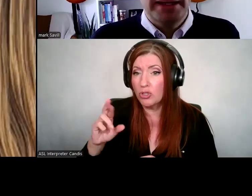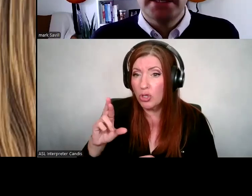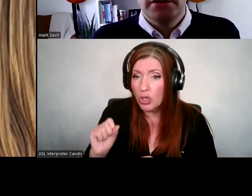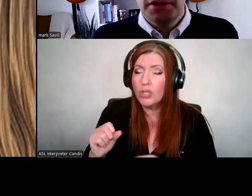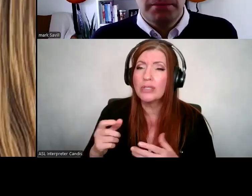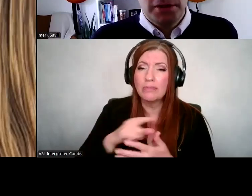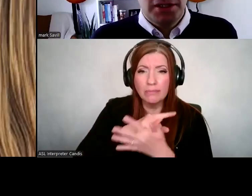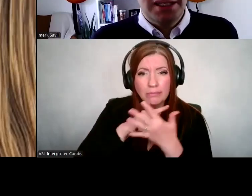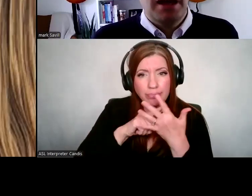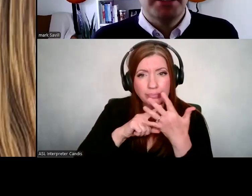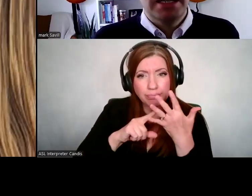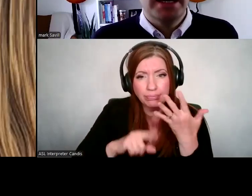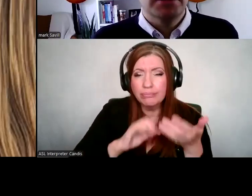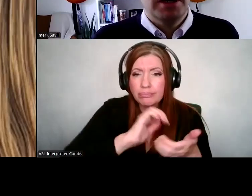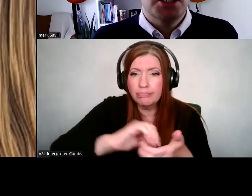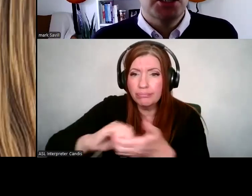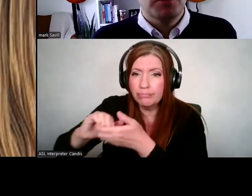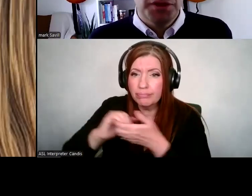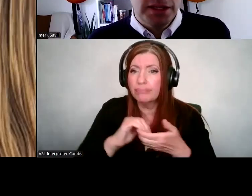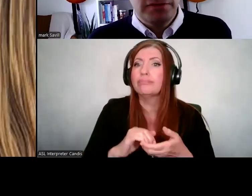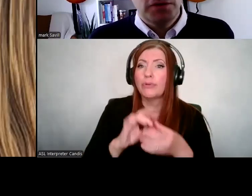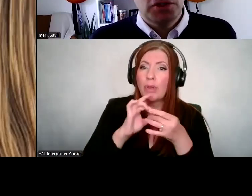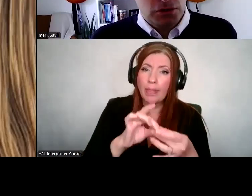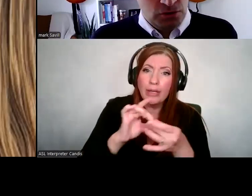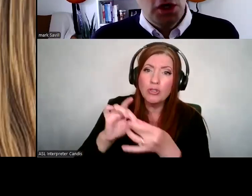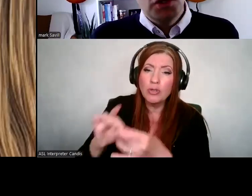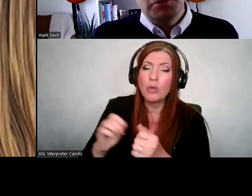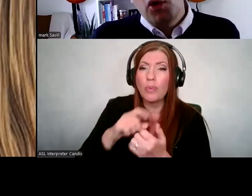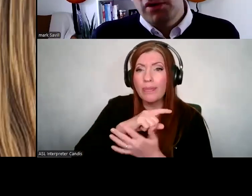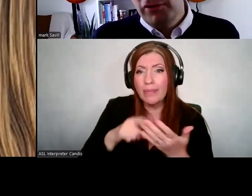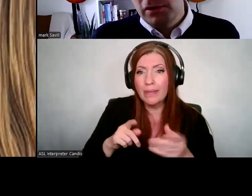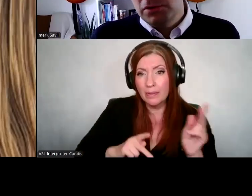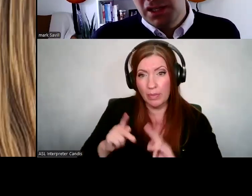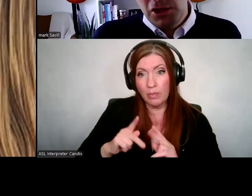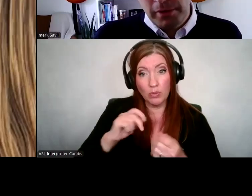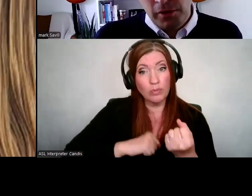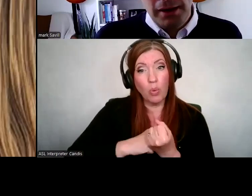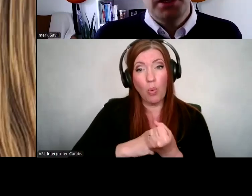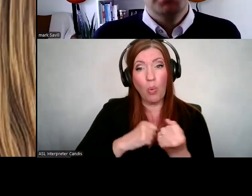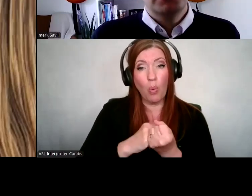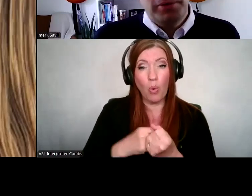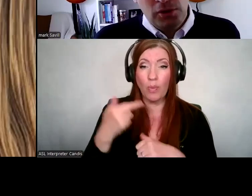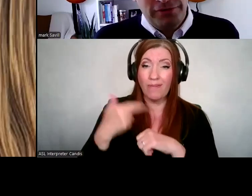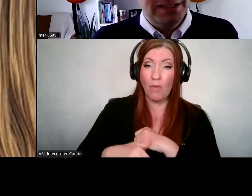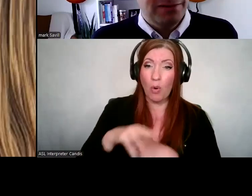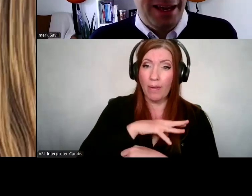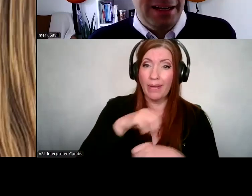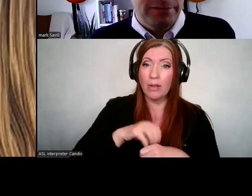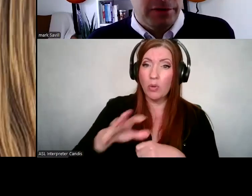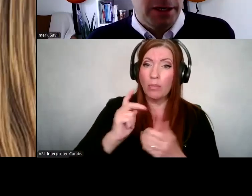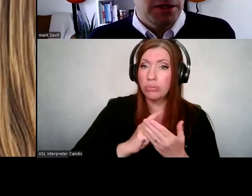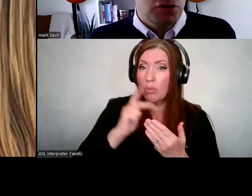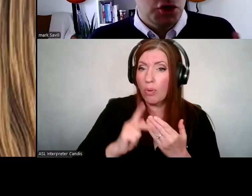really embed yourself in the community and establish links and relationships with these folks to support referrals into your program, support effective